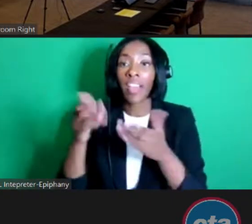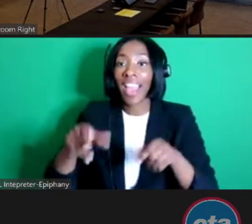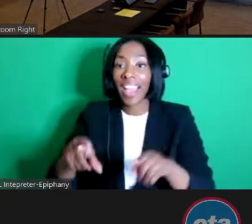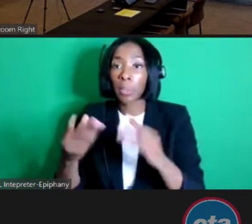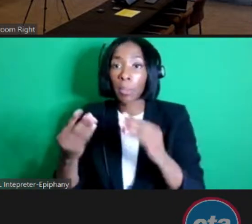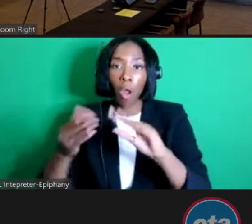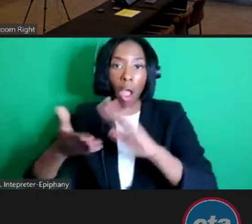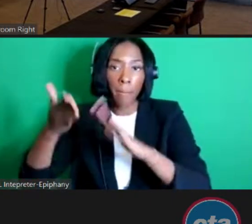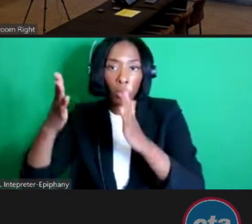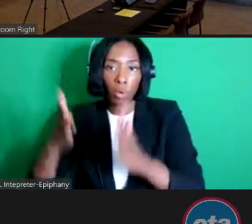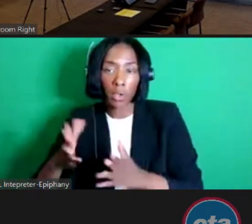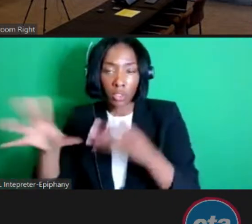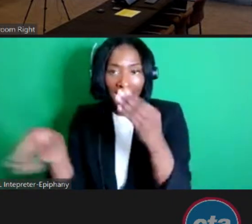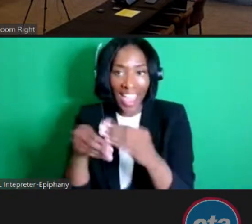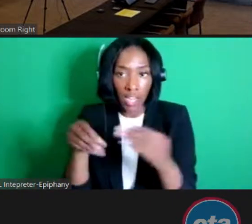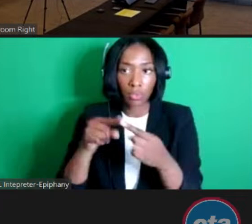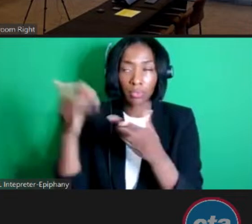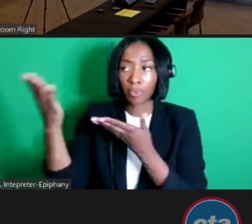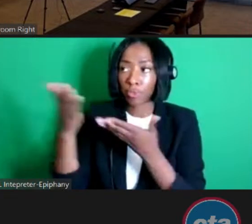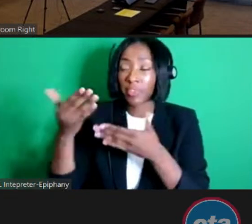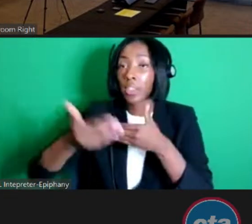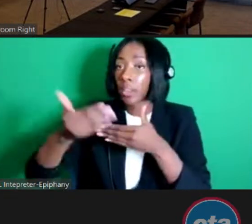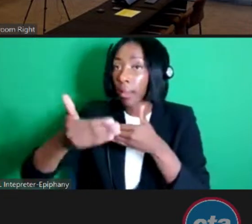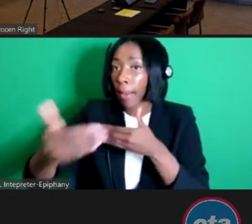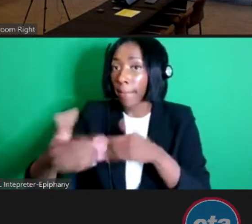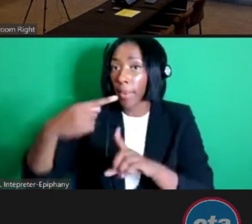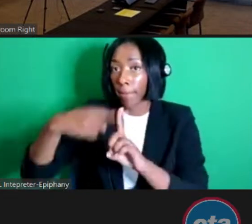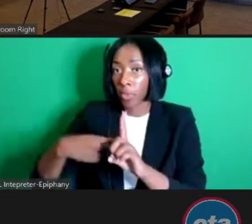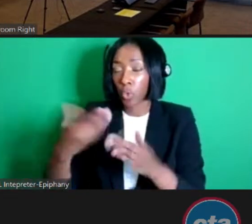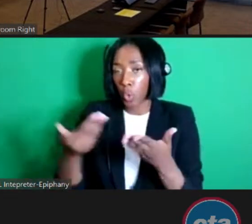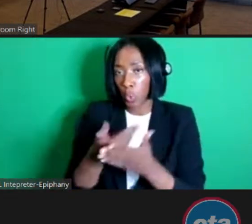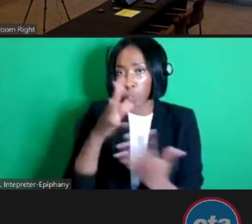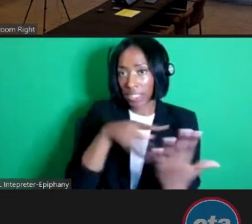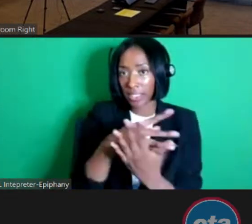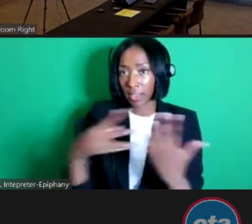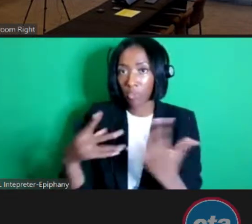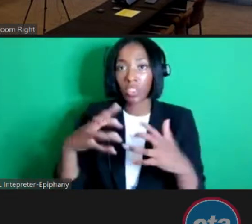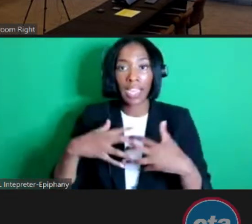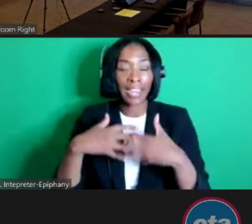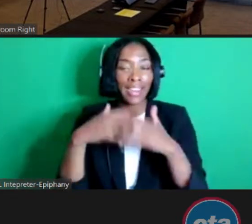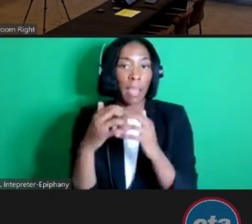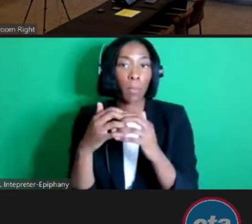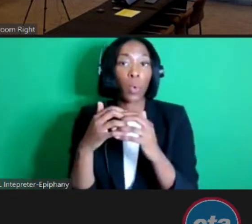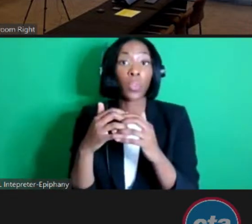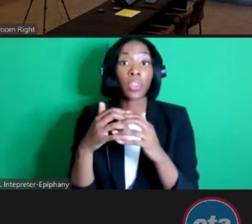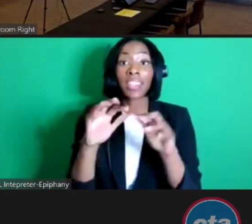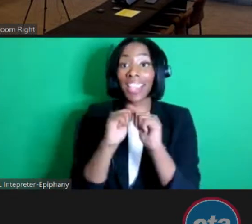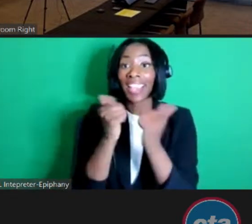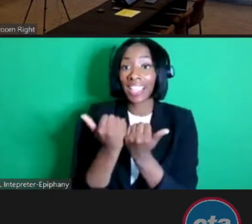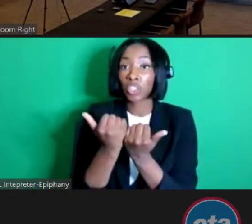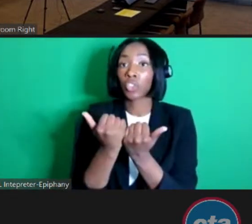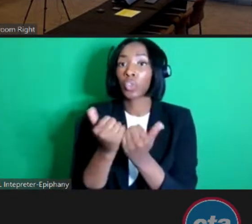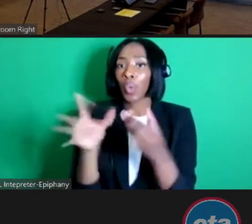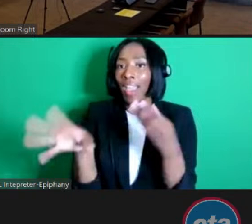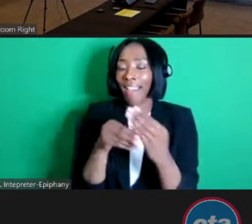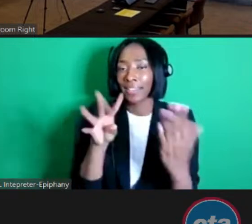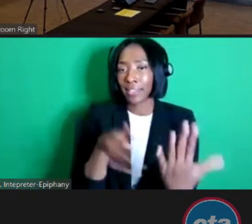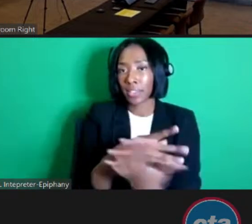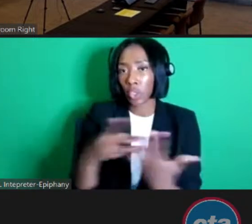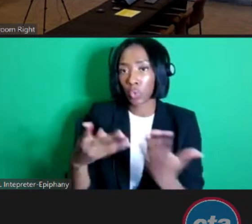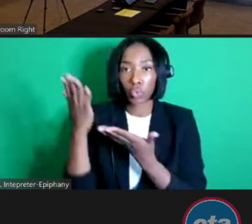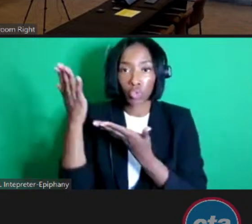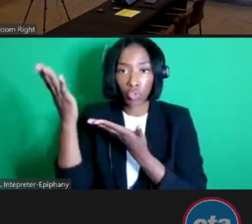to service in the coming months. The new schedules enable the agency to dynamically add scheduled service to